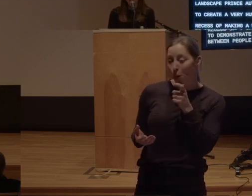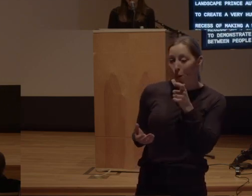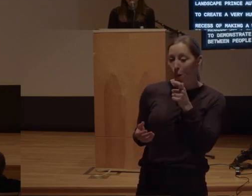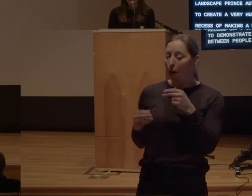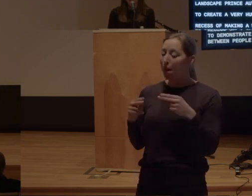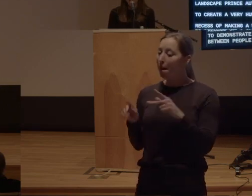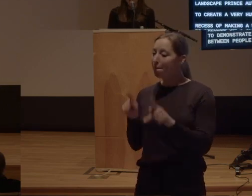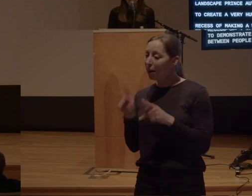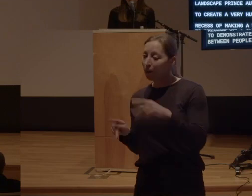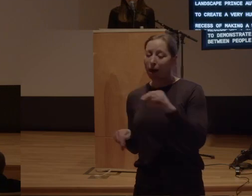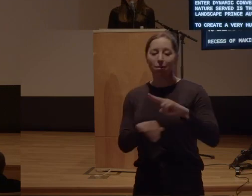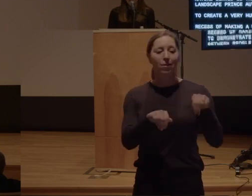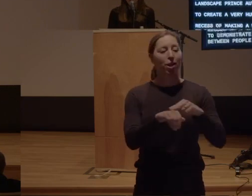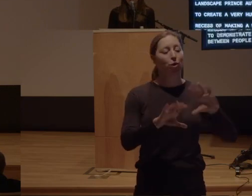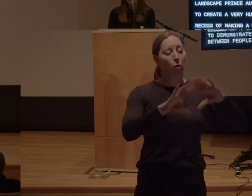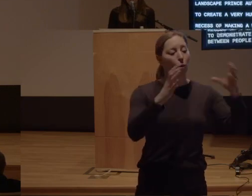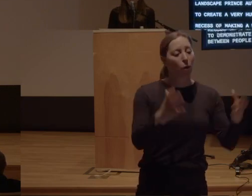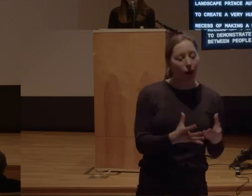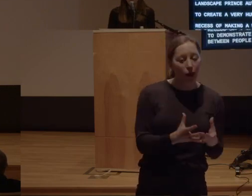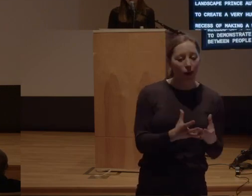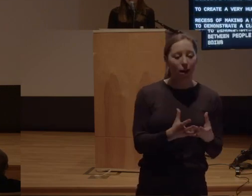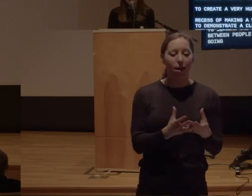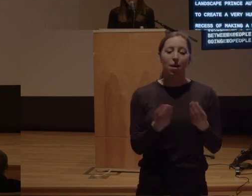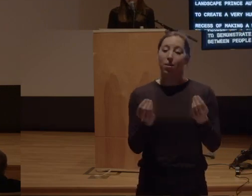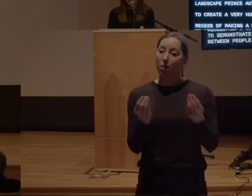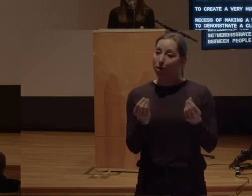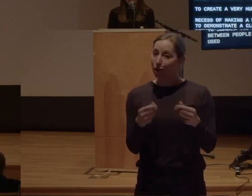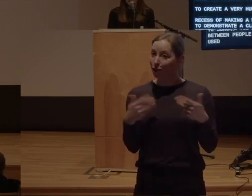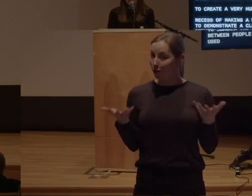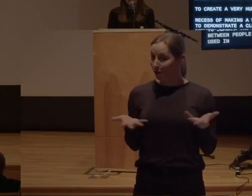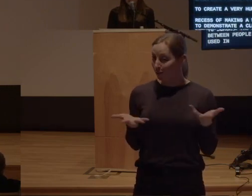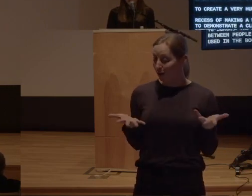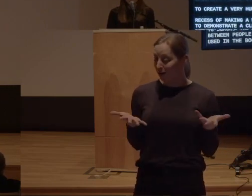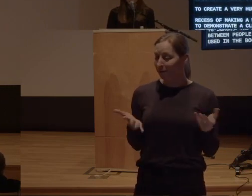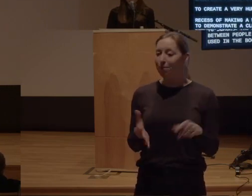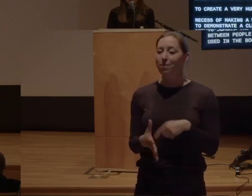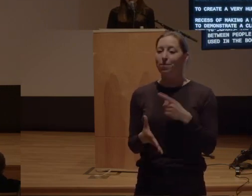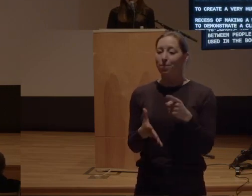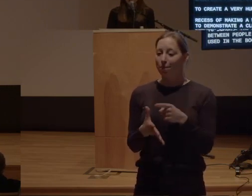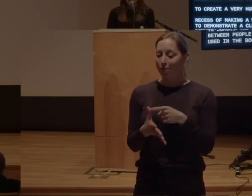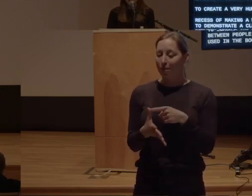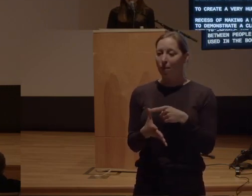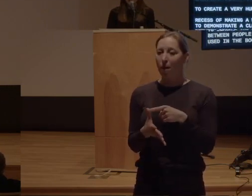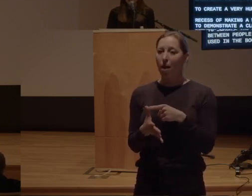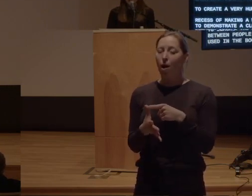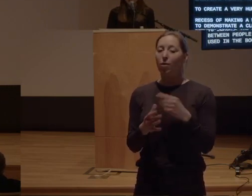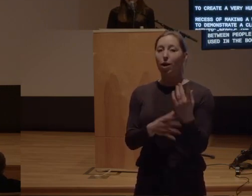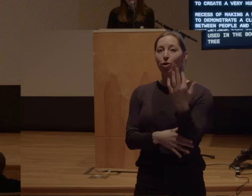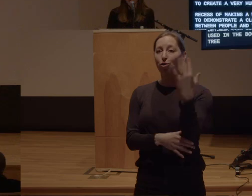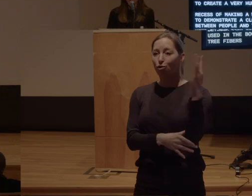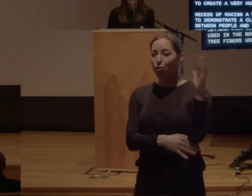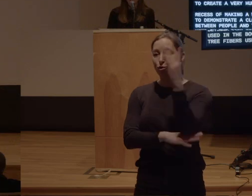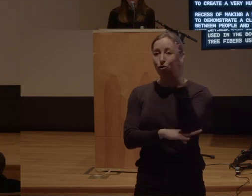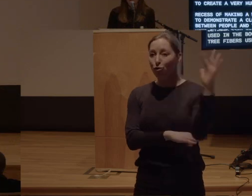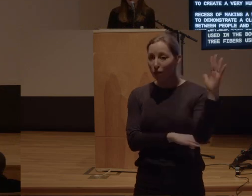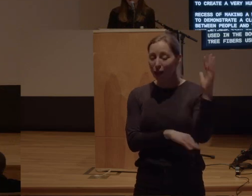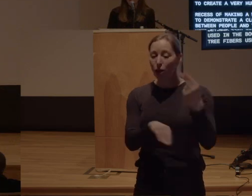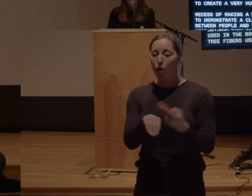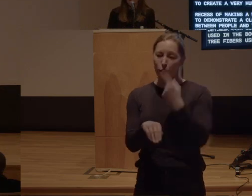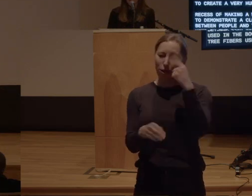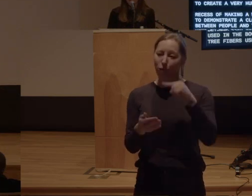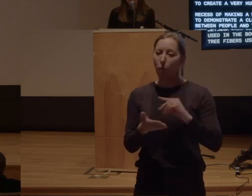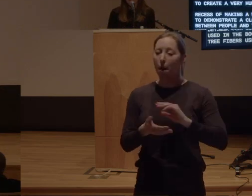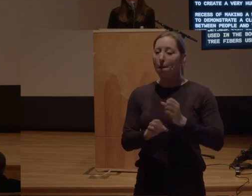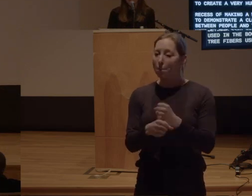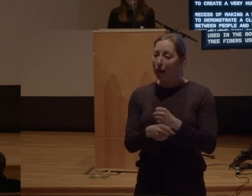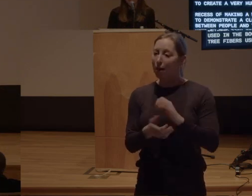natural world. The organic materials used in woodblock printmaking, from the mulberry tree fibers used to make paper to the